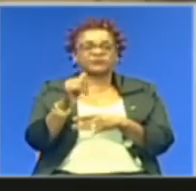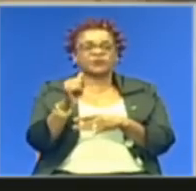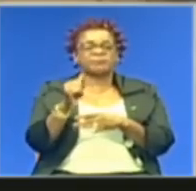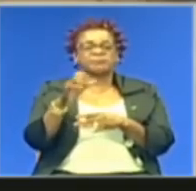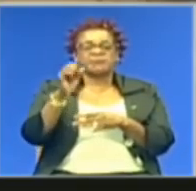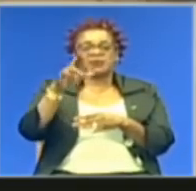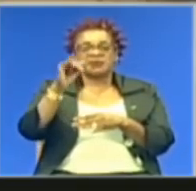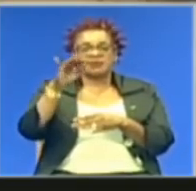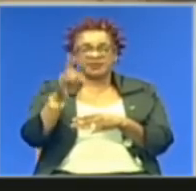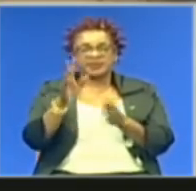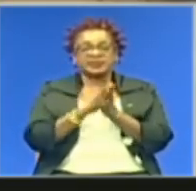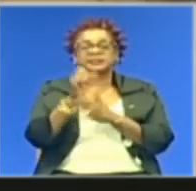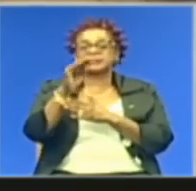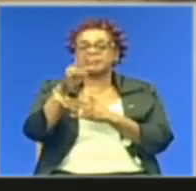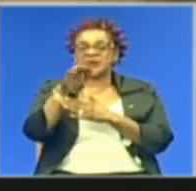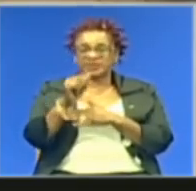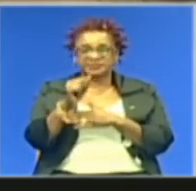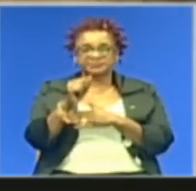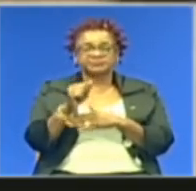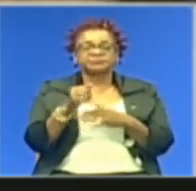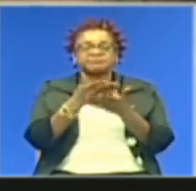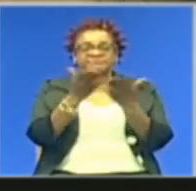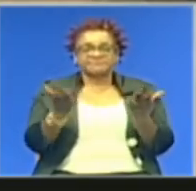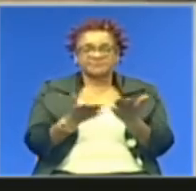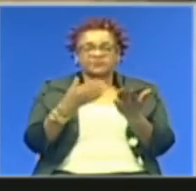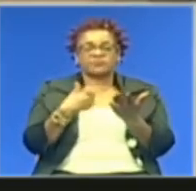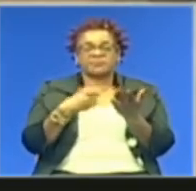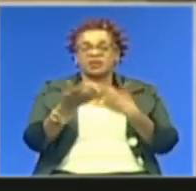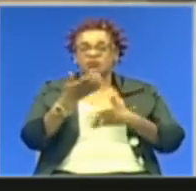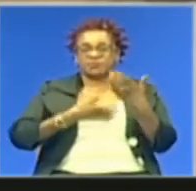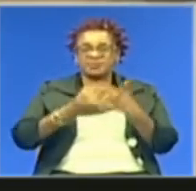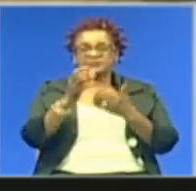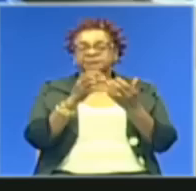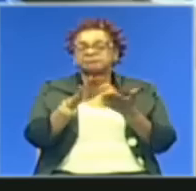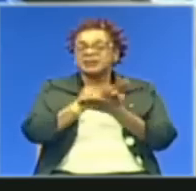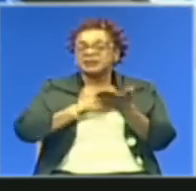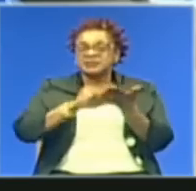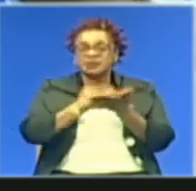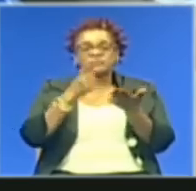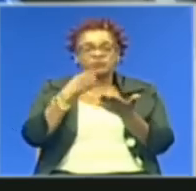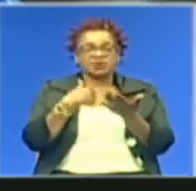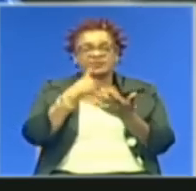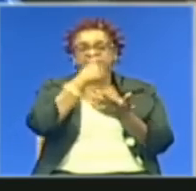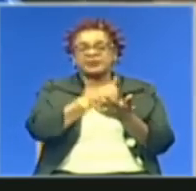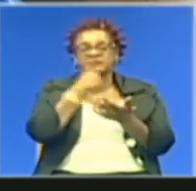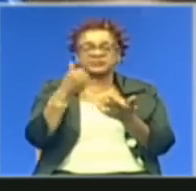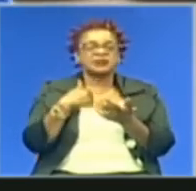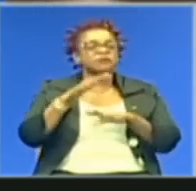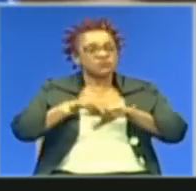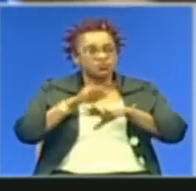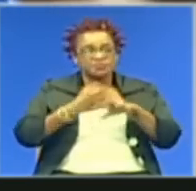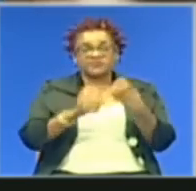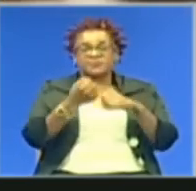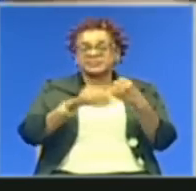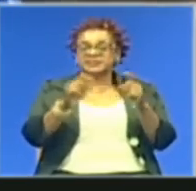semi-arid areas. Students from higher economic status backgrounds who study in private schools also recorded great performances in school